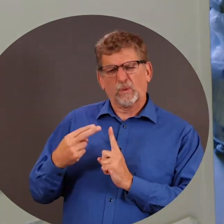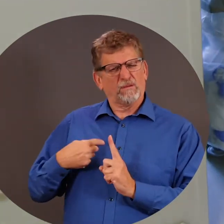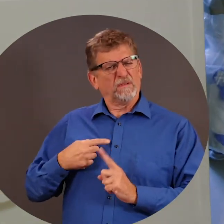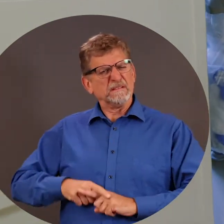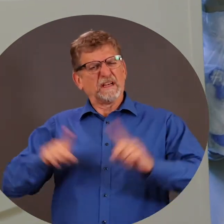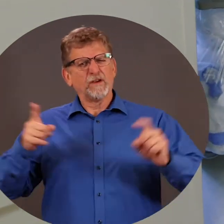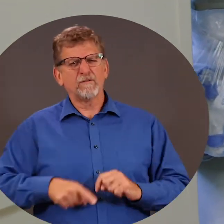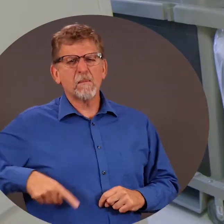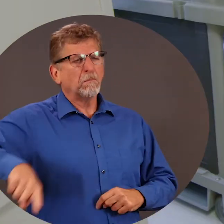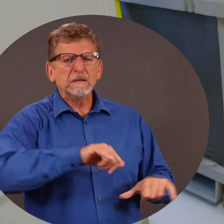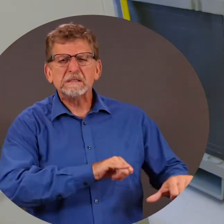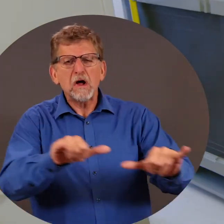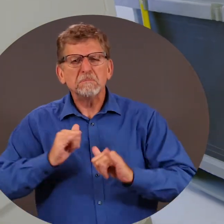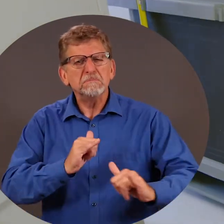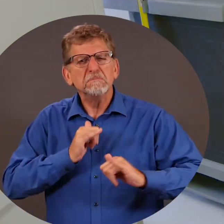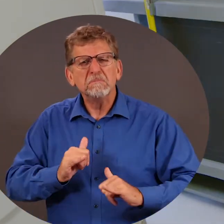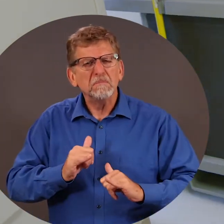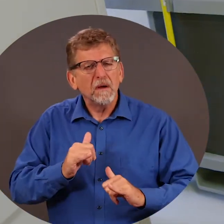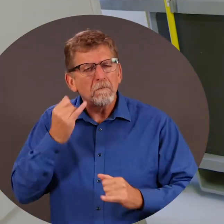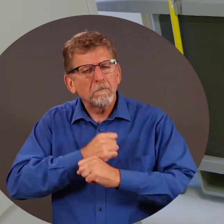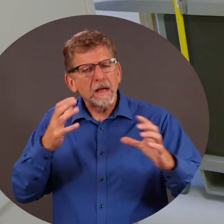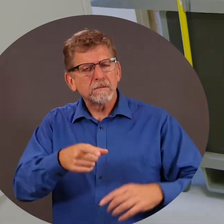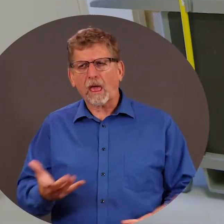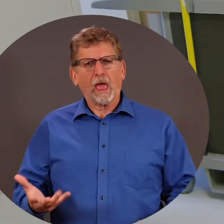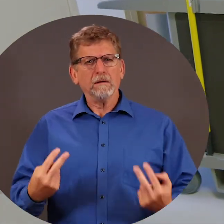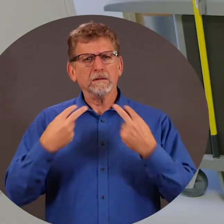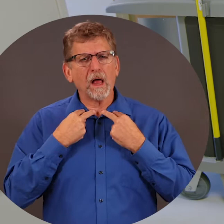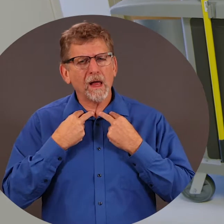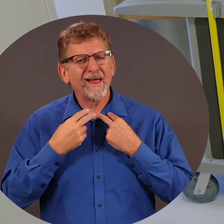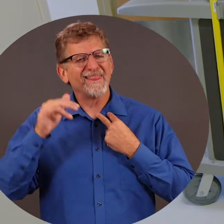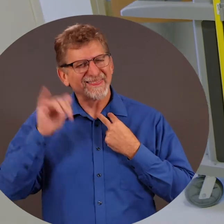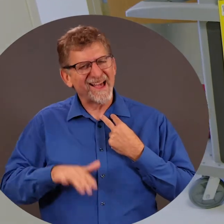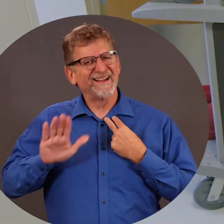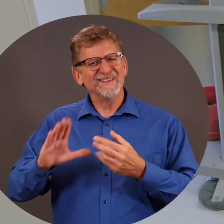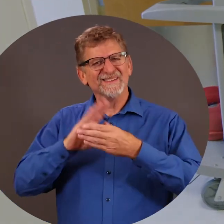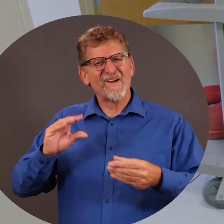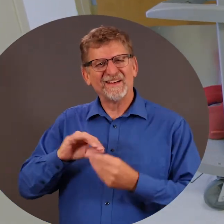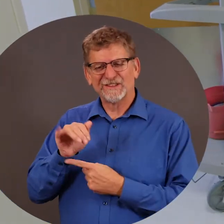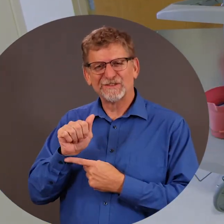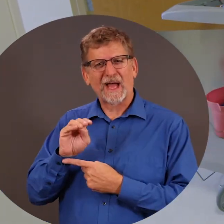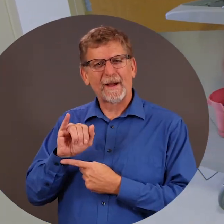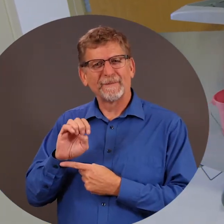civil rights were held to a different standard than those around you. And imagine not having a way out.